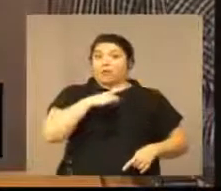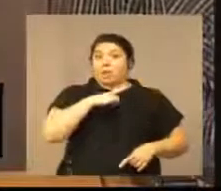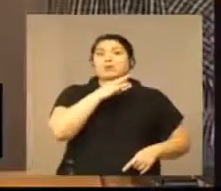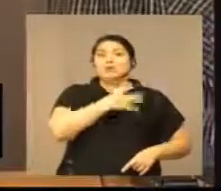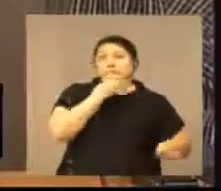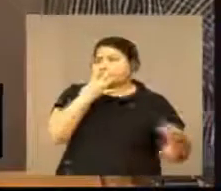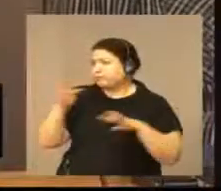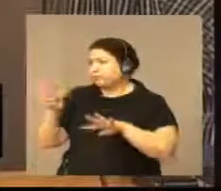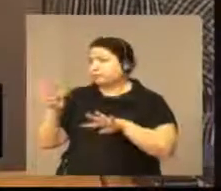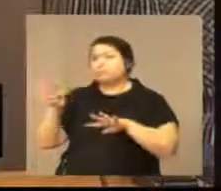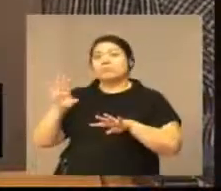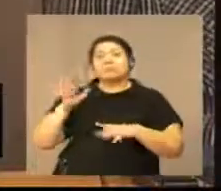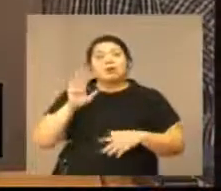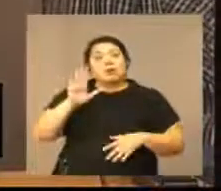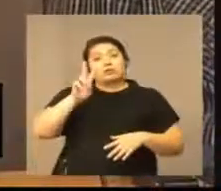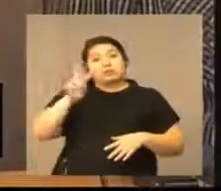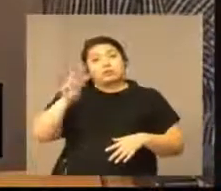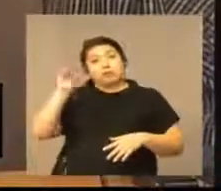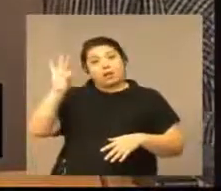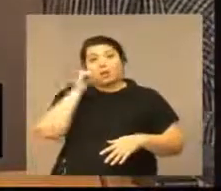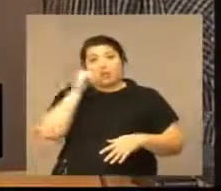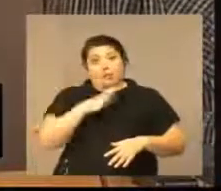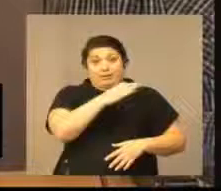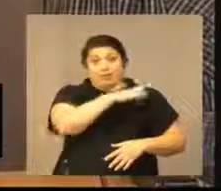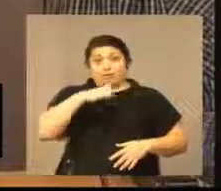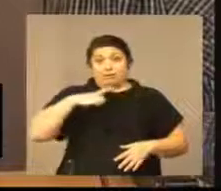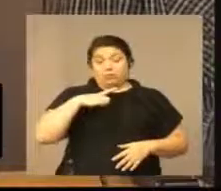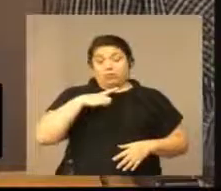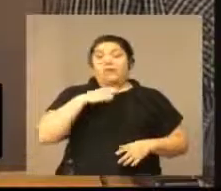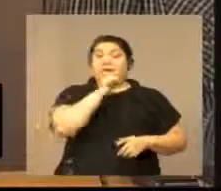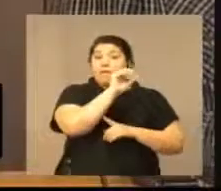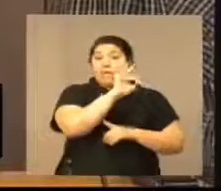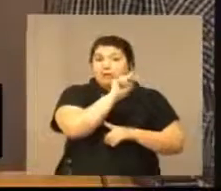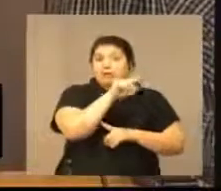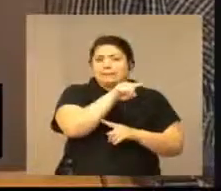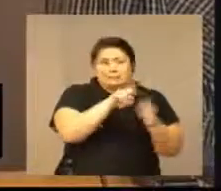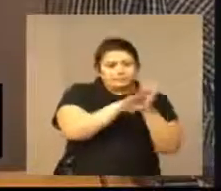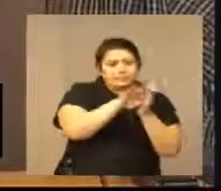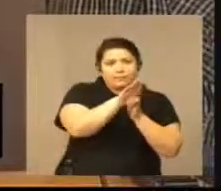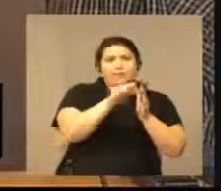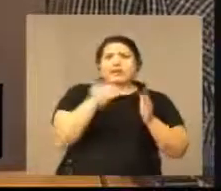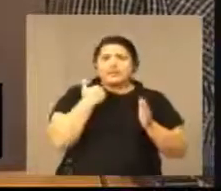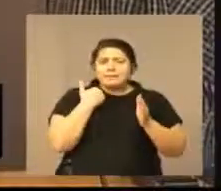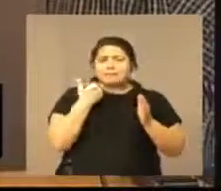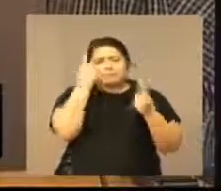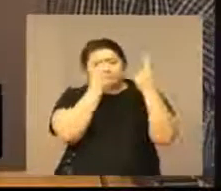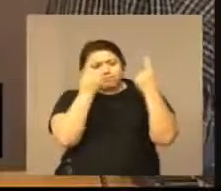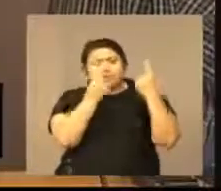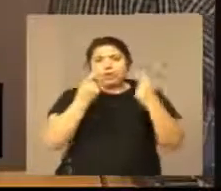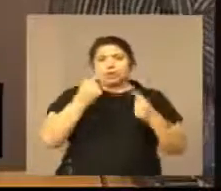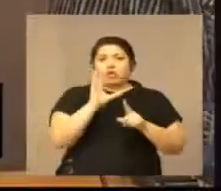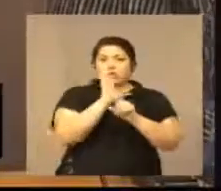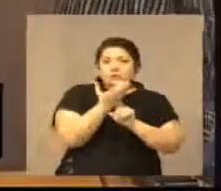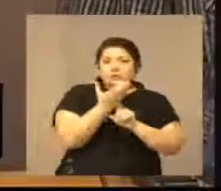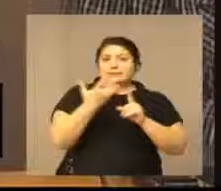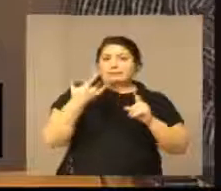In 2009, the AFN's Women's Council developed a culturally sensitive sex and gender balance